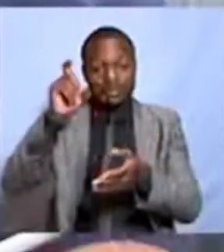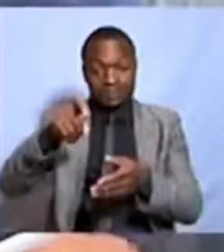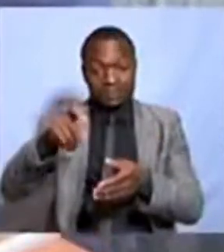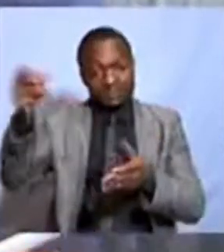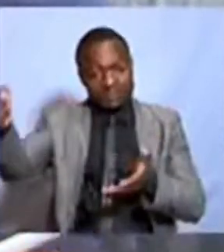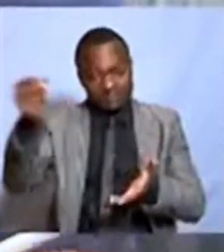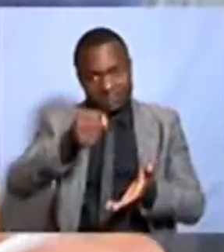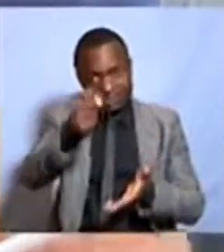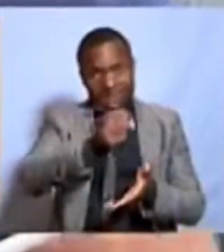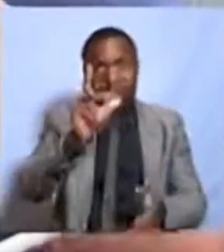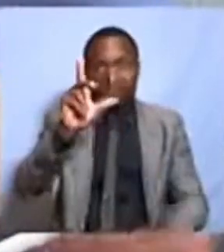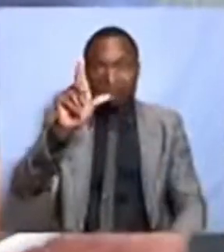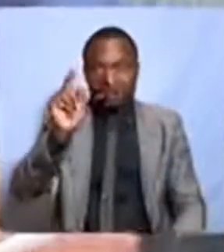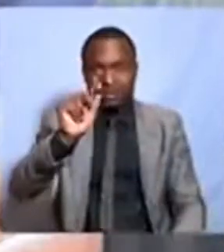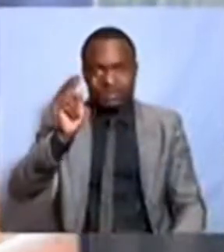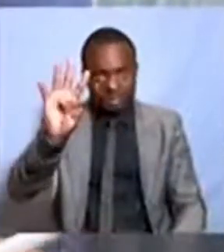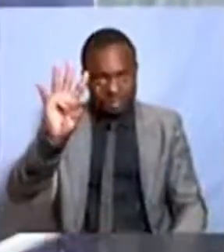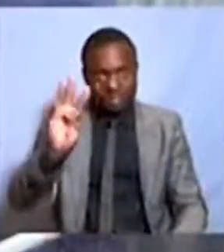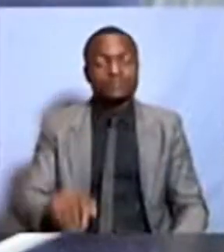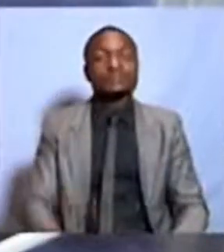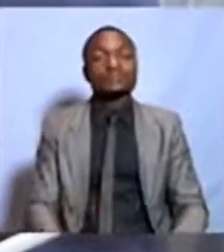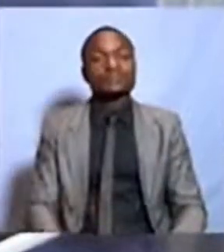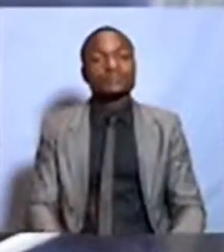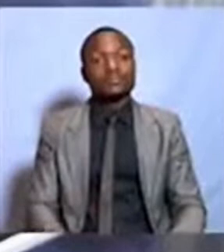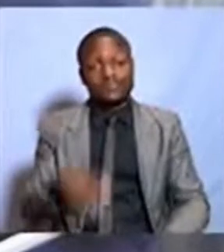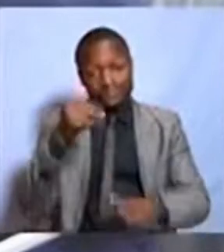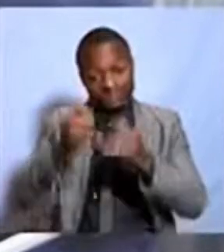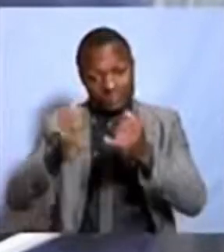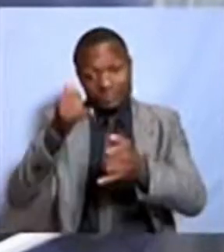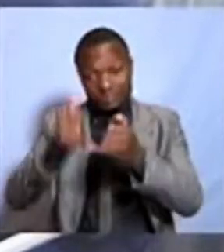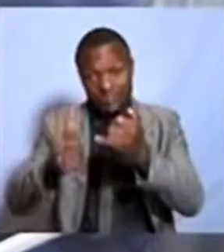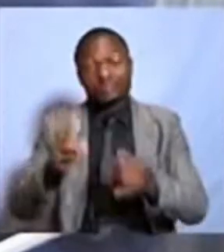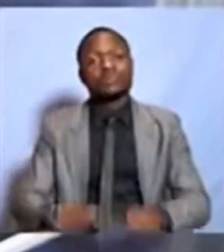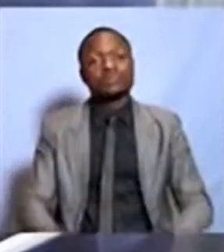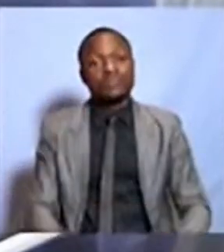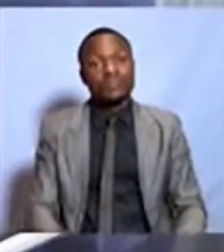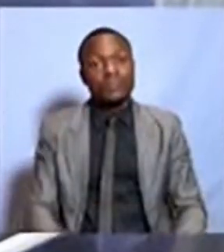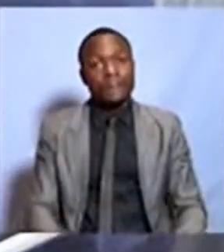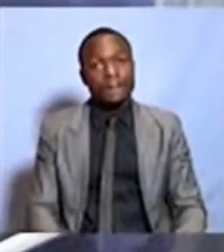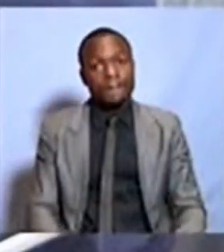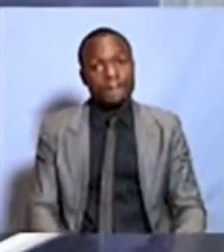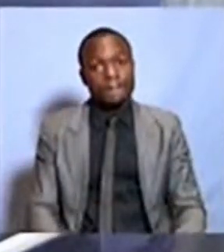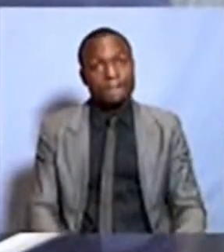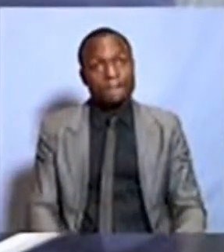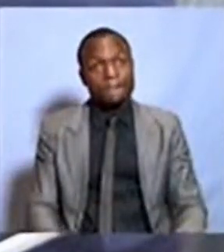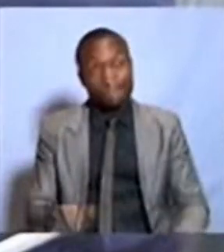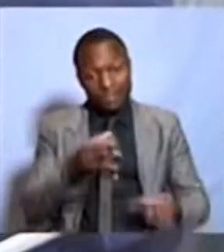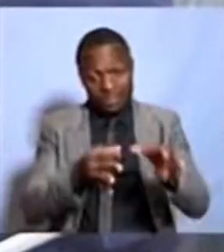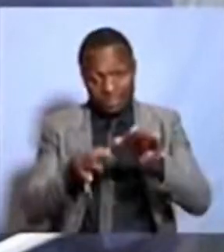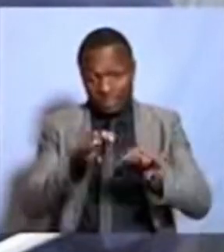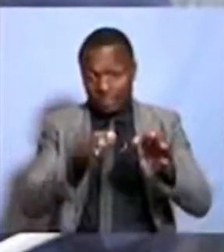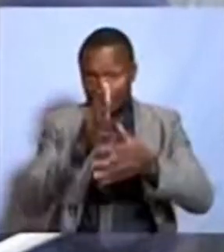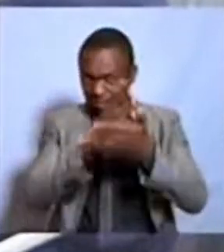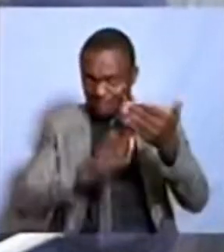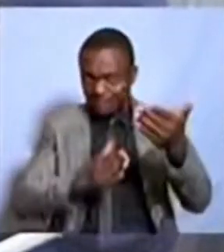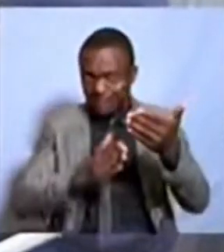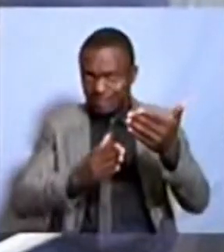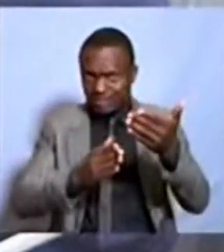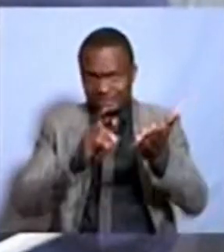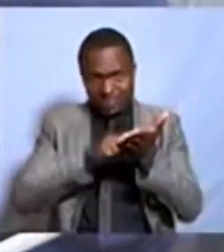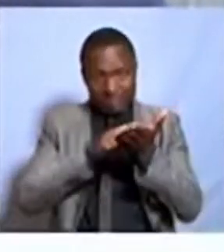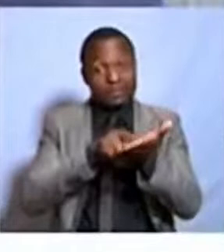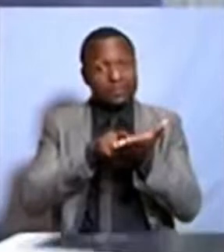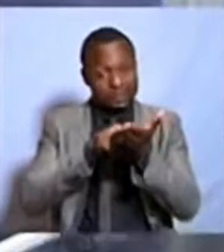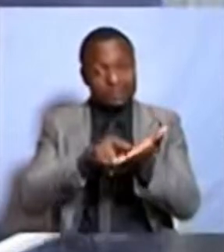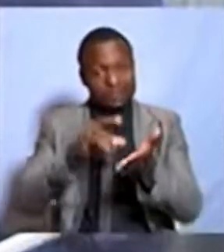in 2024. So in conclusion, I will highlight some of the recommendations